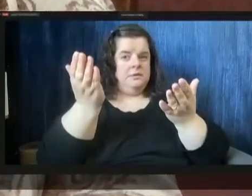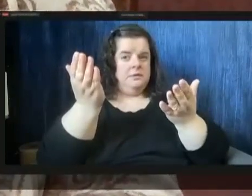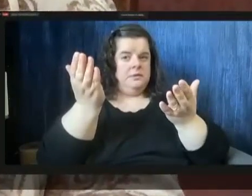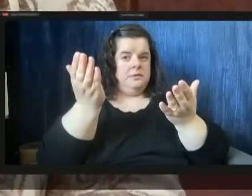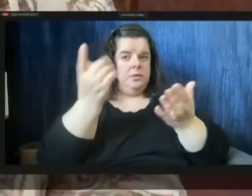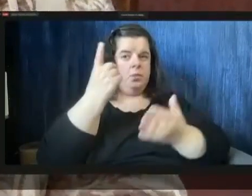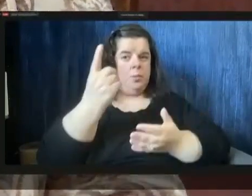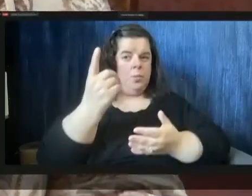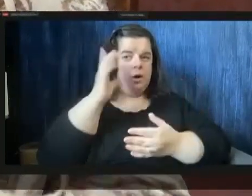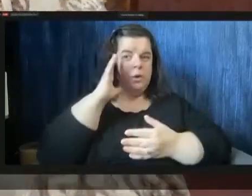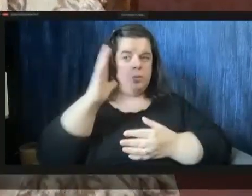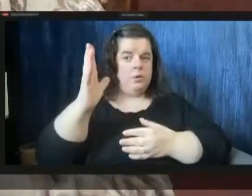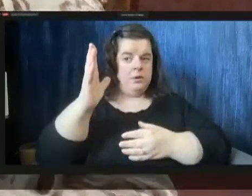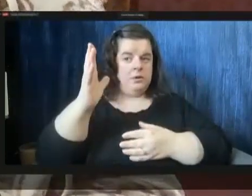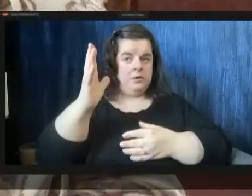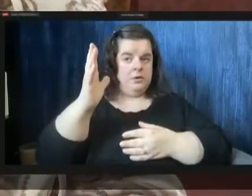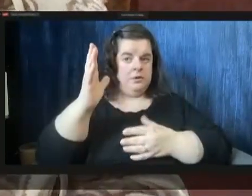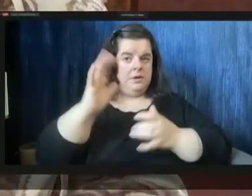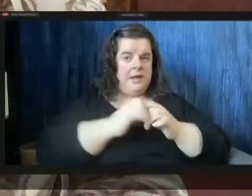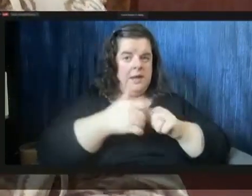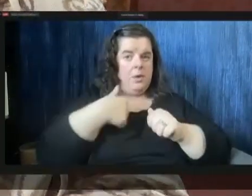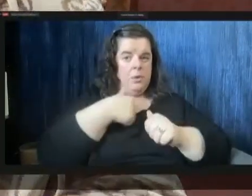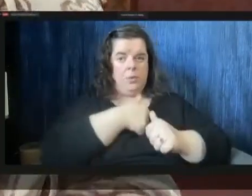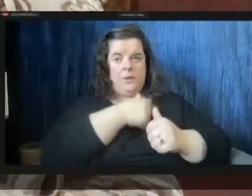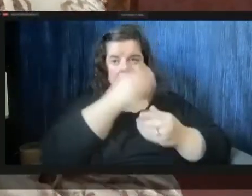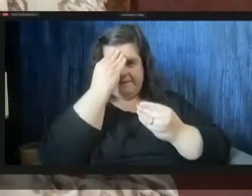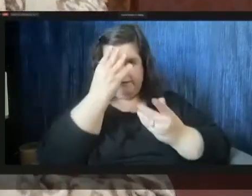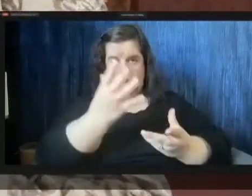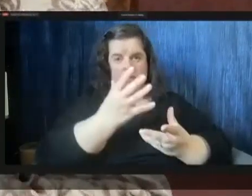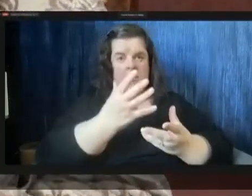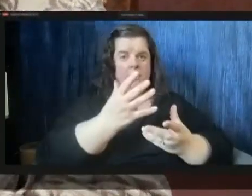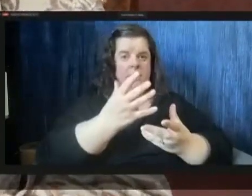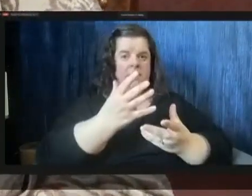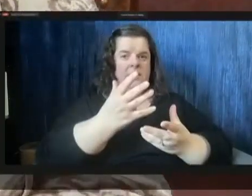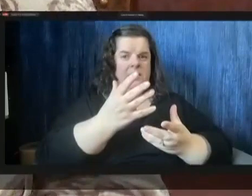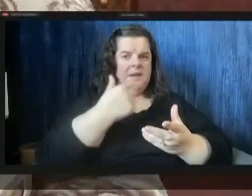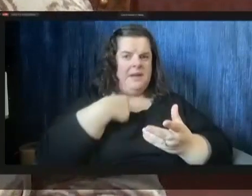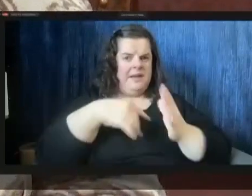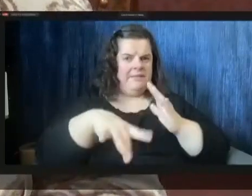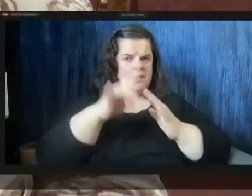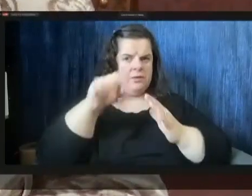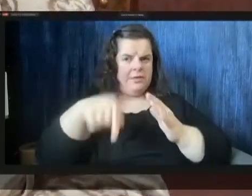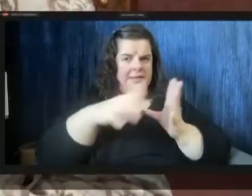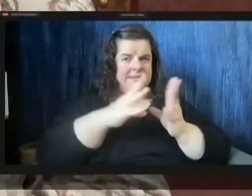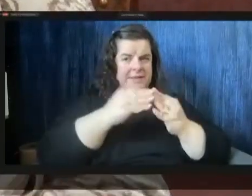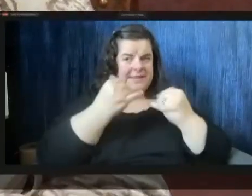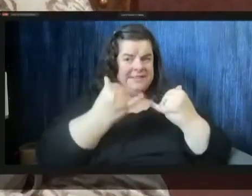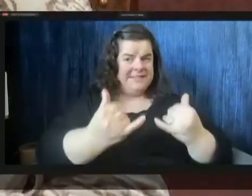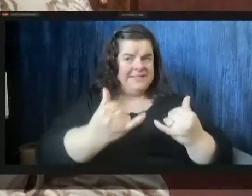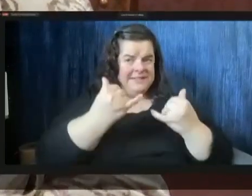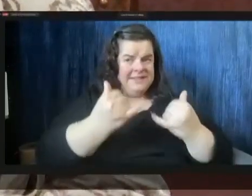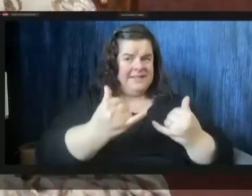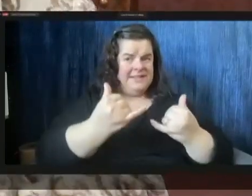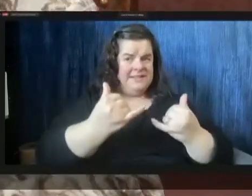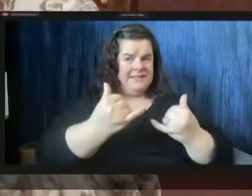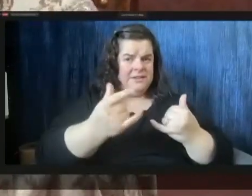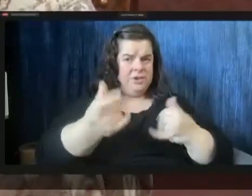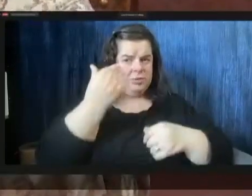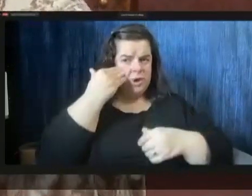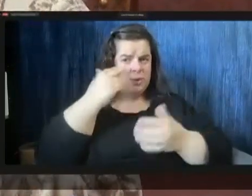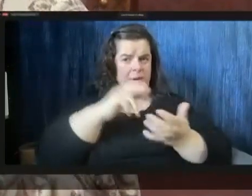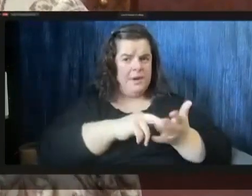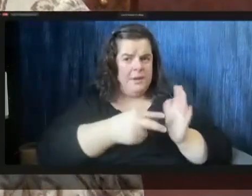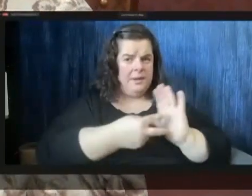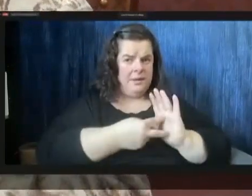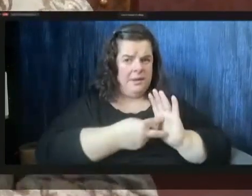how we inform the community. Like, I found out about this meeting today. You know what I mean? And I know it's